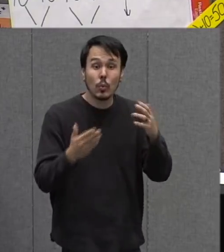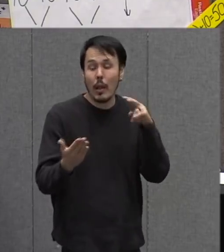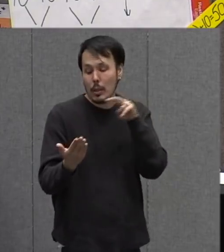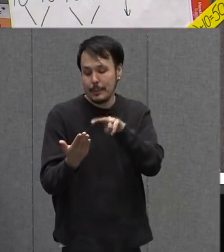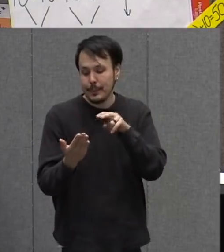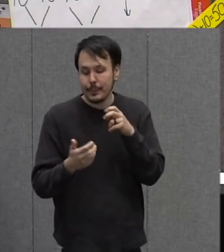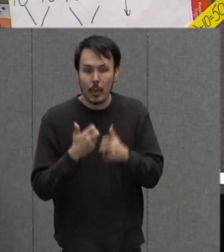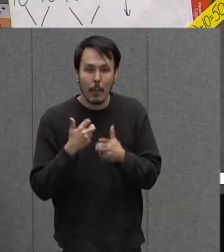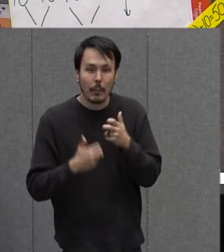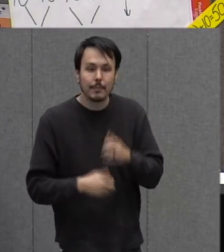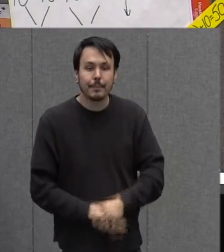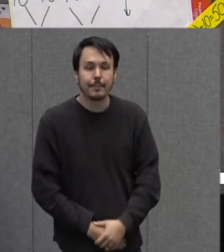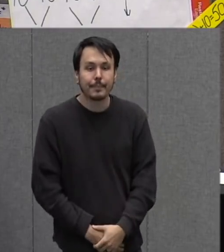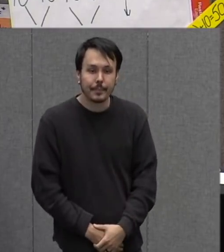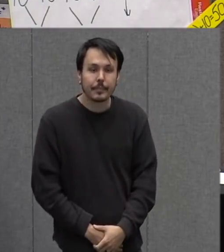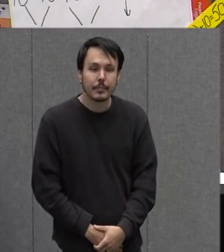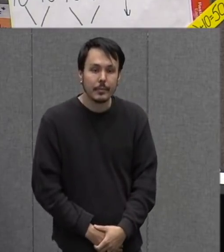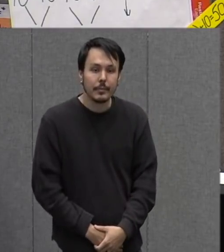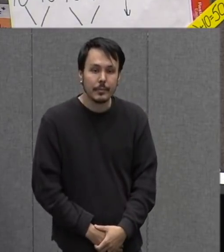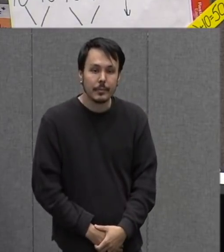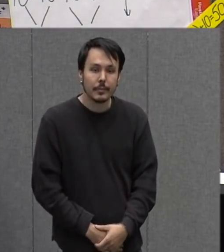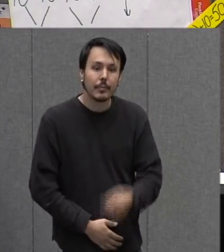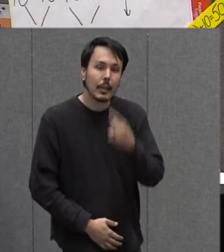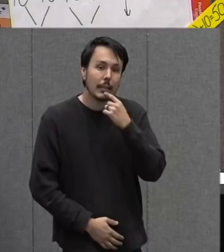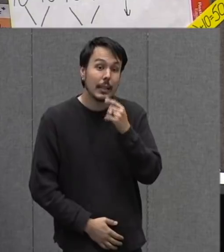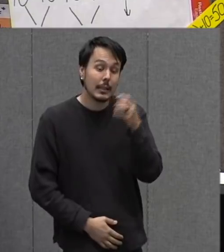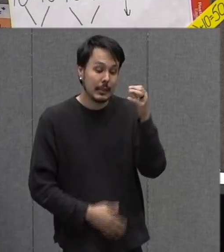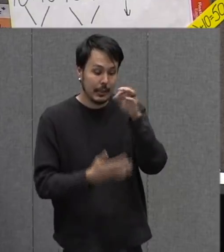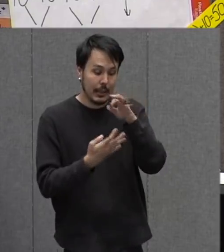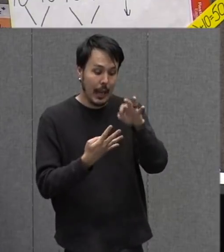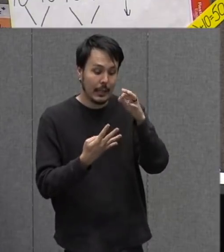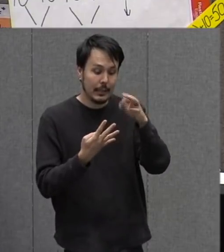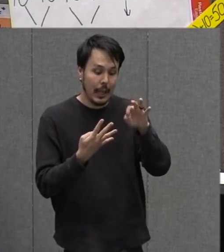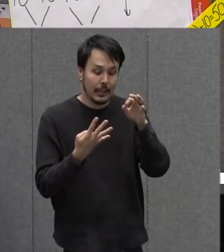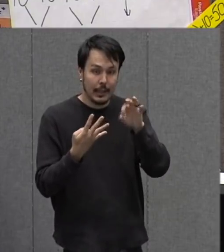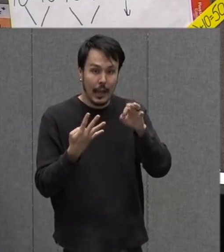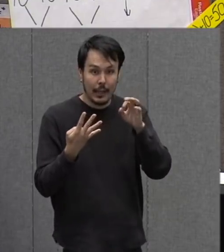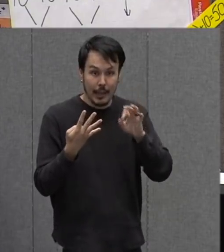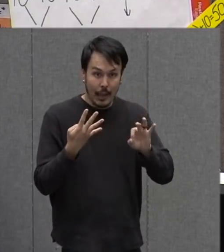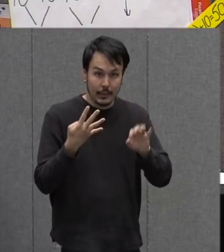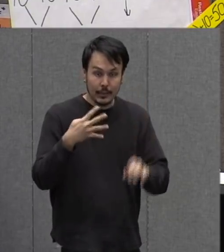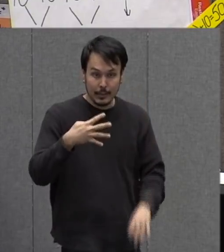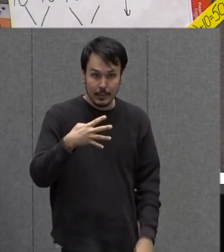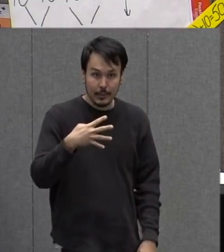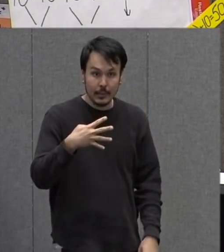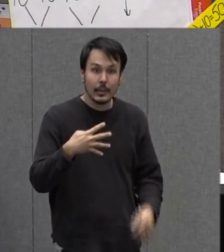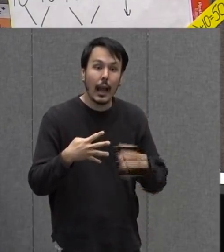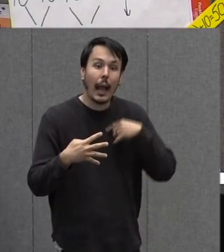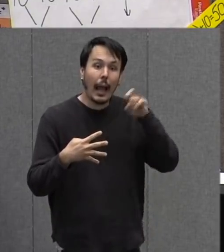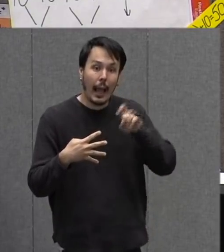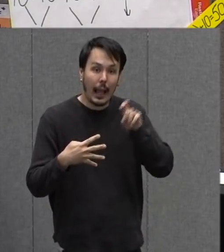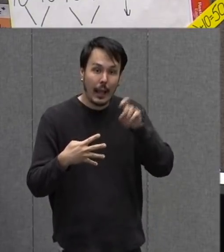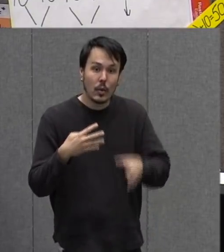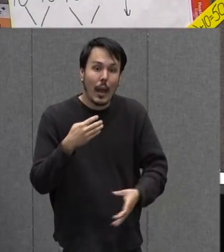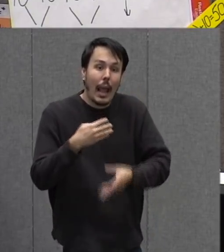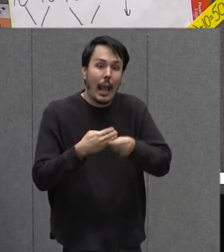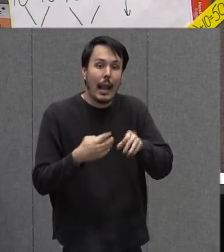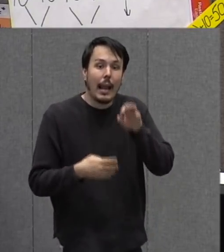We have 19, 19, 19, and 19. So I have to add 9 4